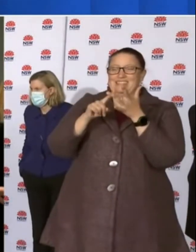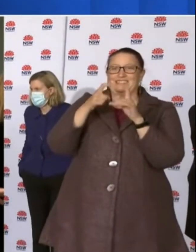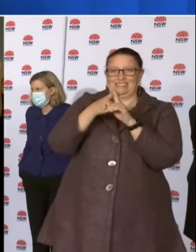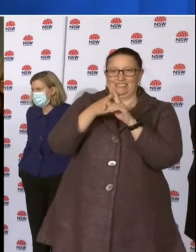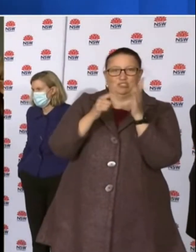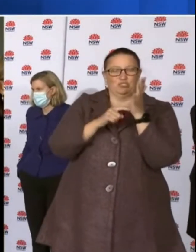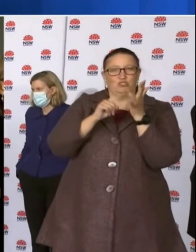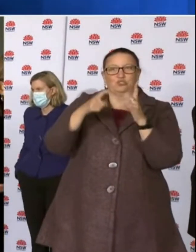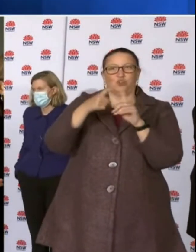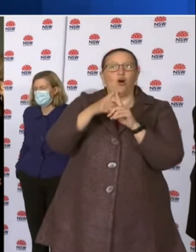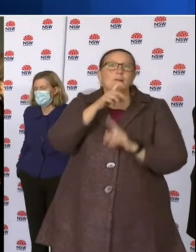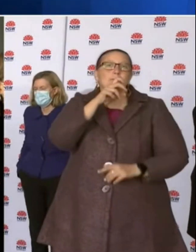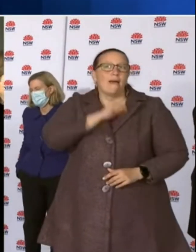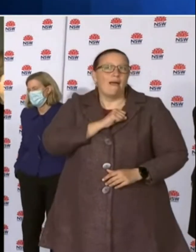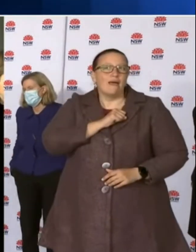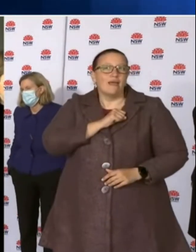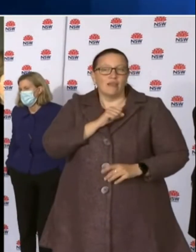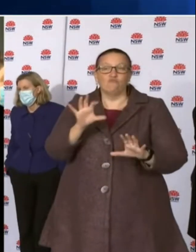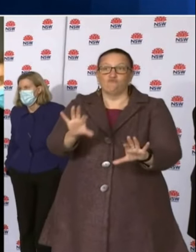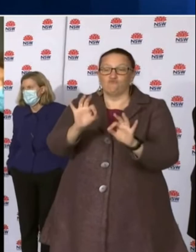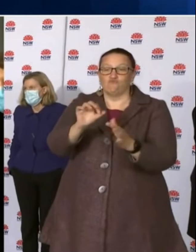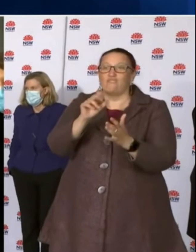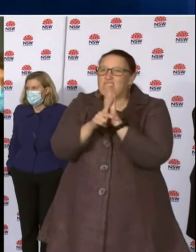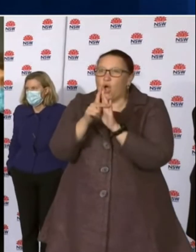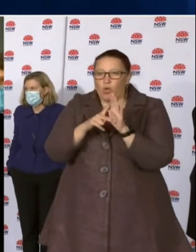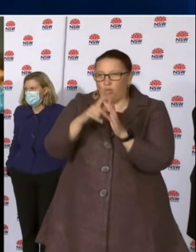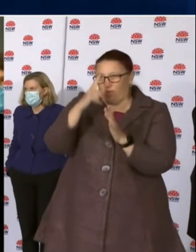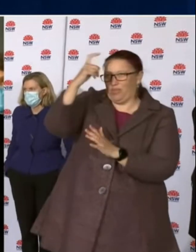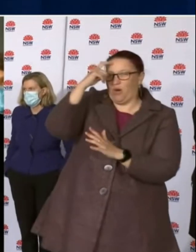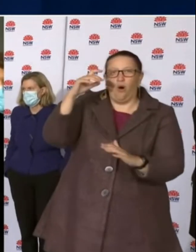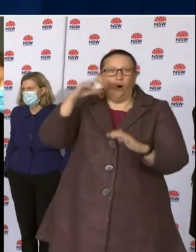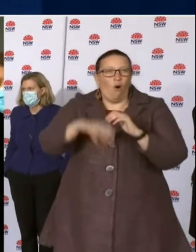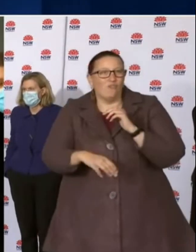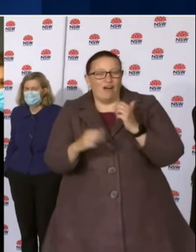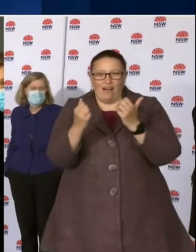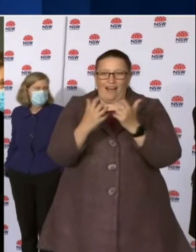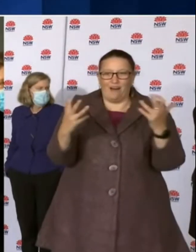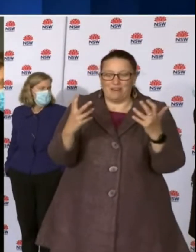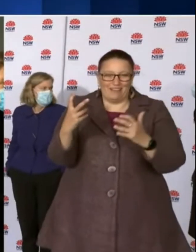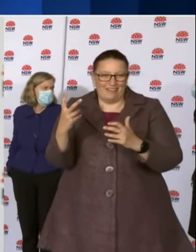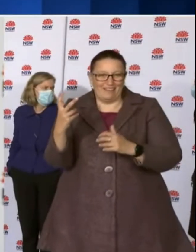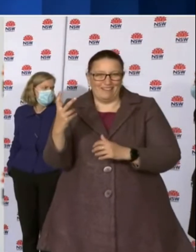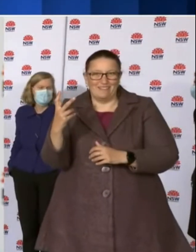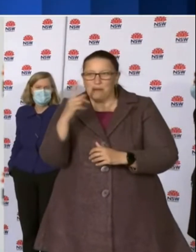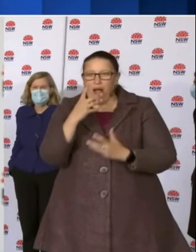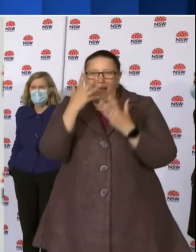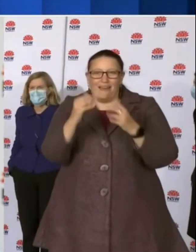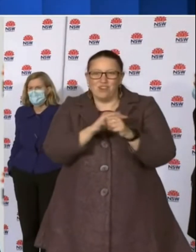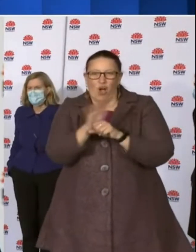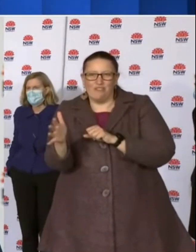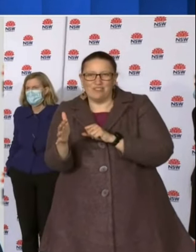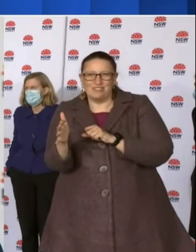straight, hasn't picked the numbers today. Have you found the obvious leak within government? Look, can I just say it